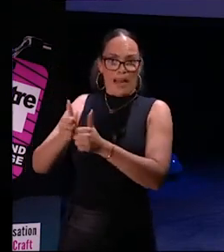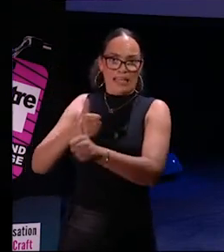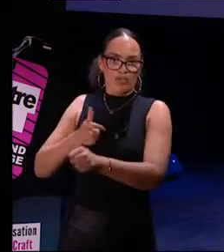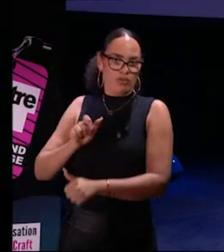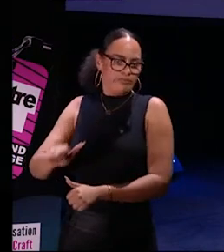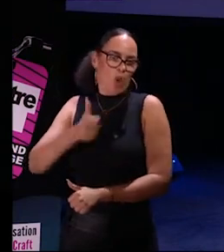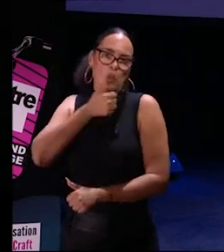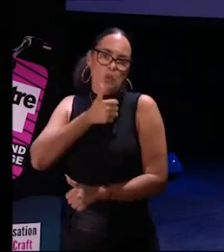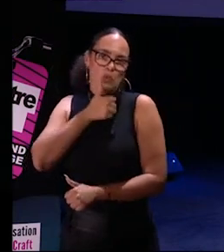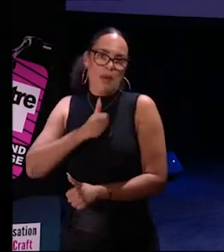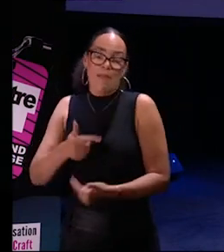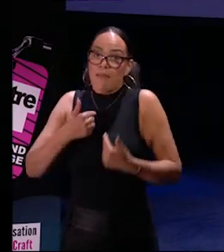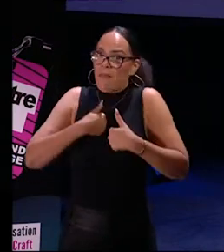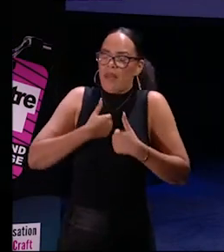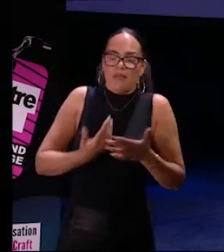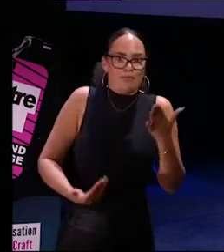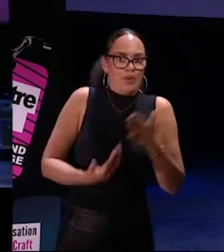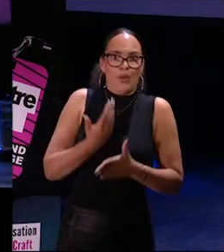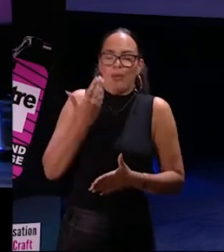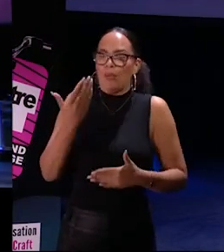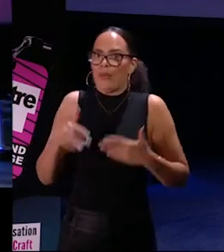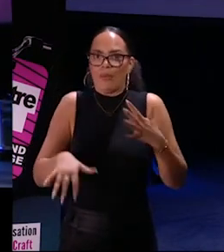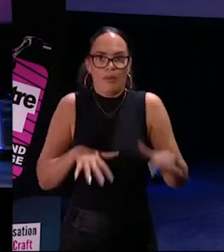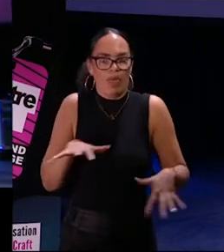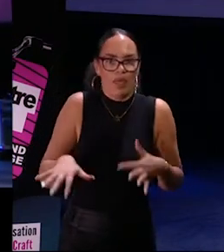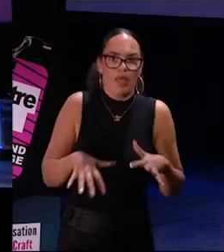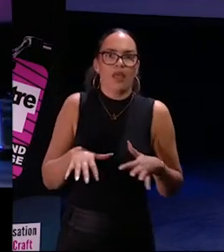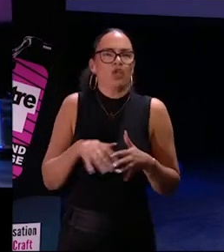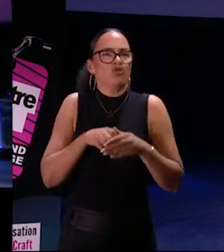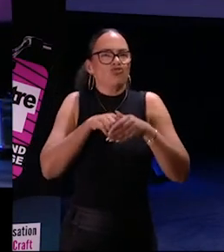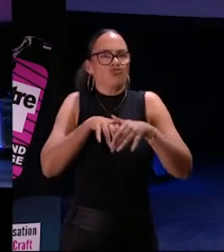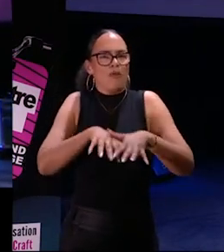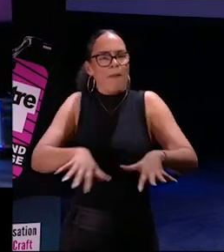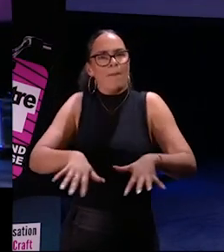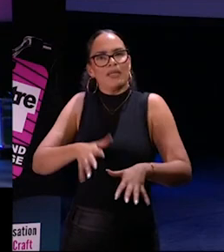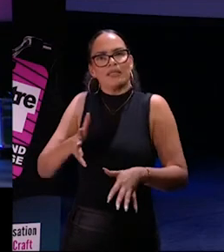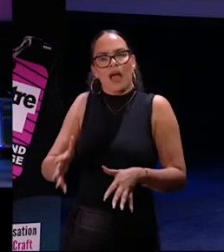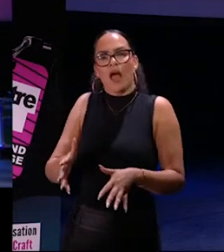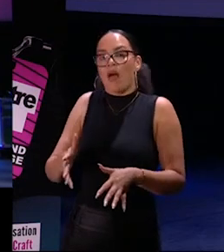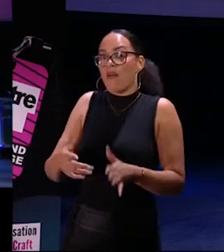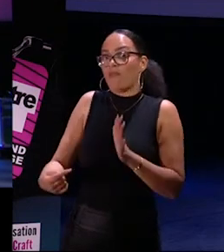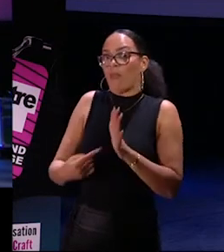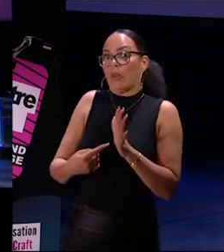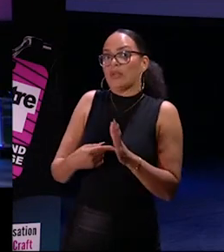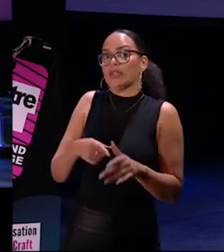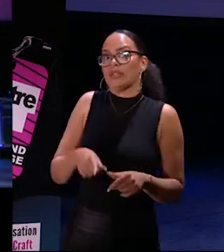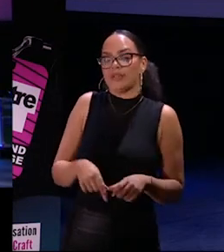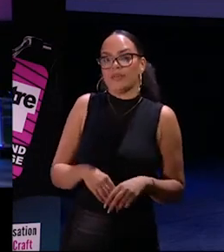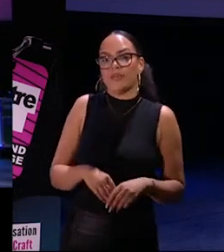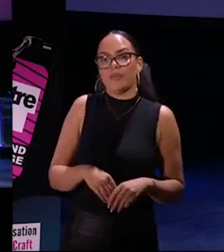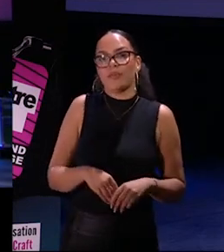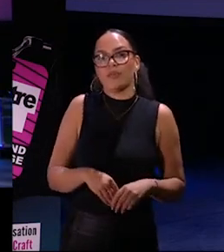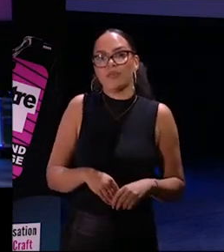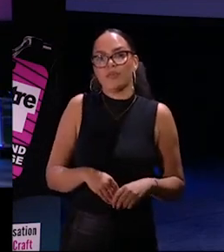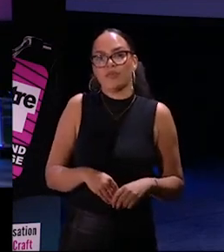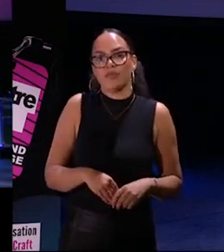to me. And so the streaming element of it became very important, because ultimately